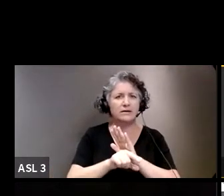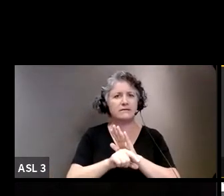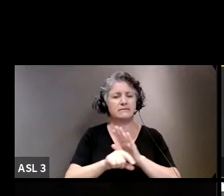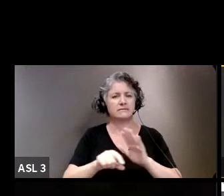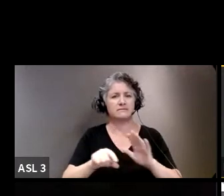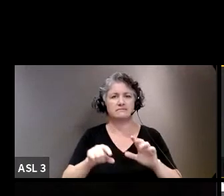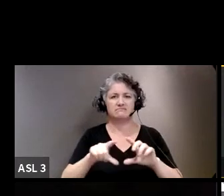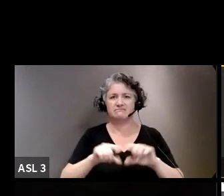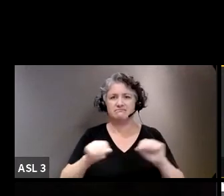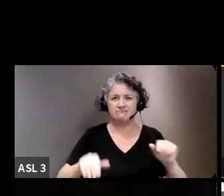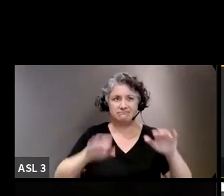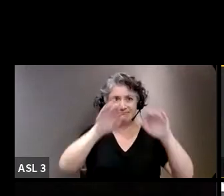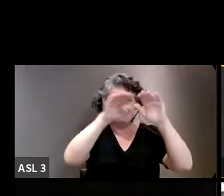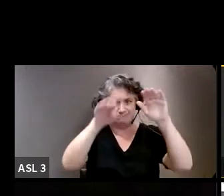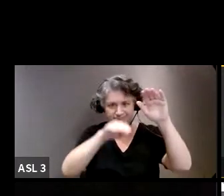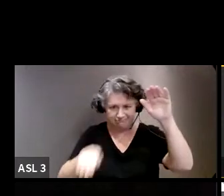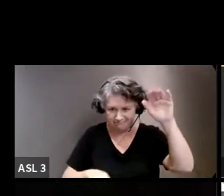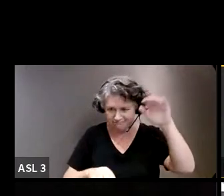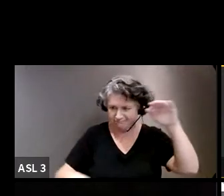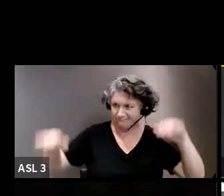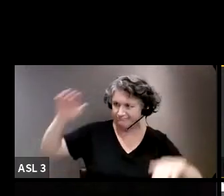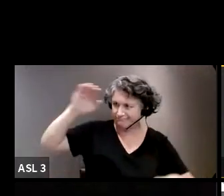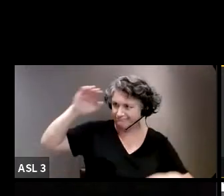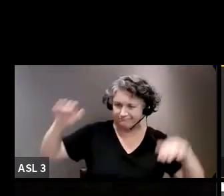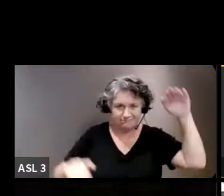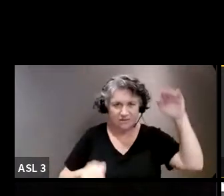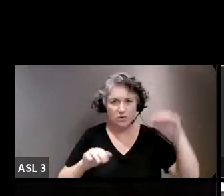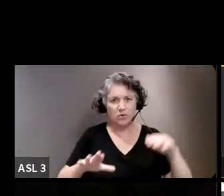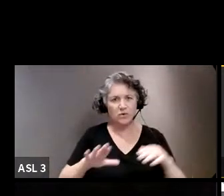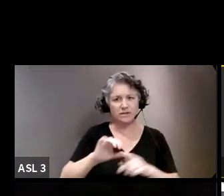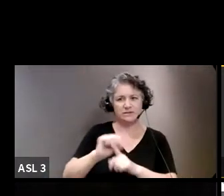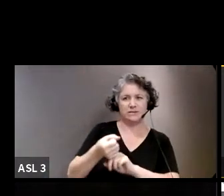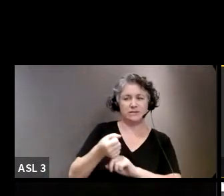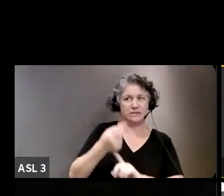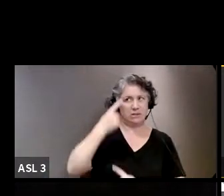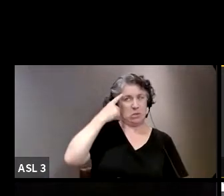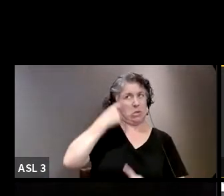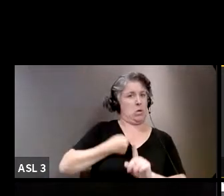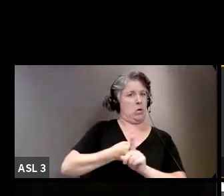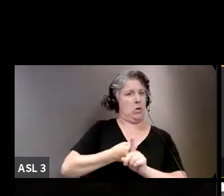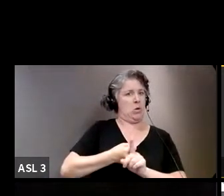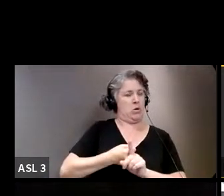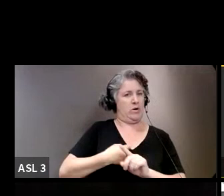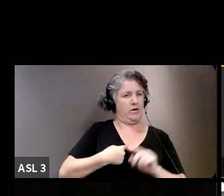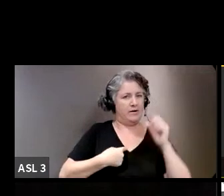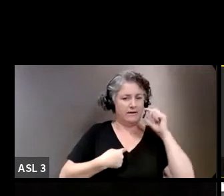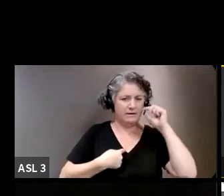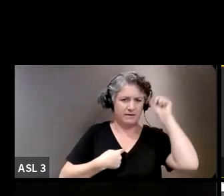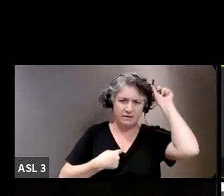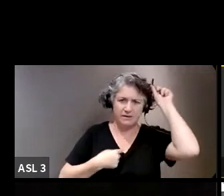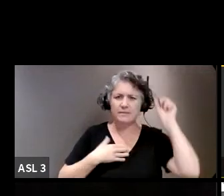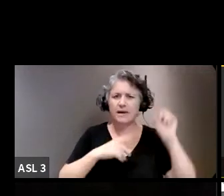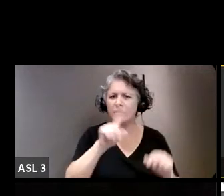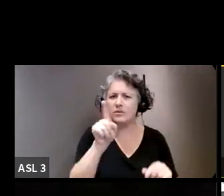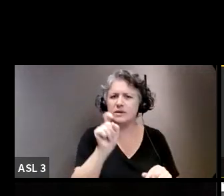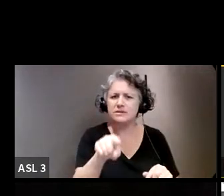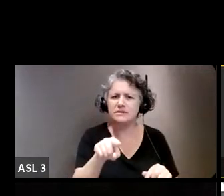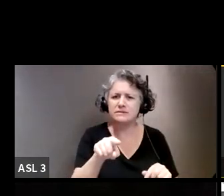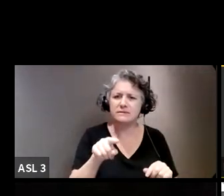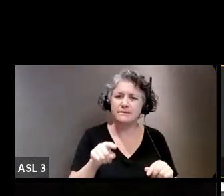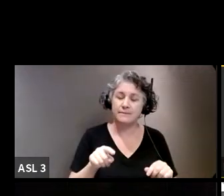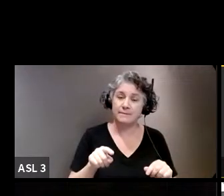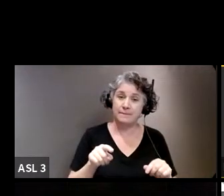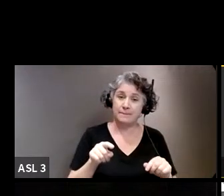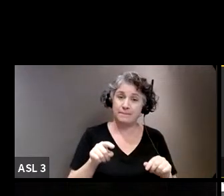circumstances so this strikes a chord with me my question are we investing in the right